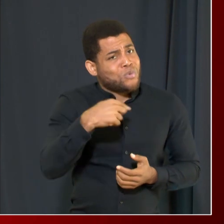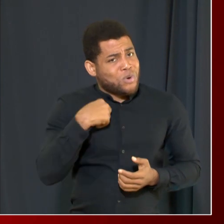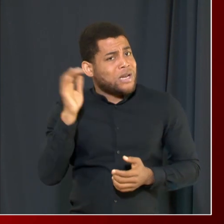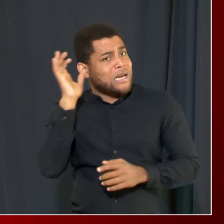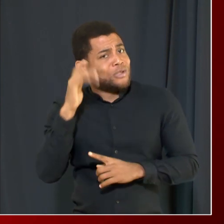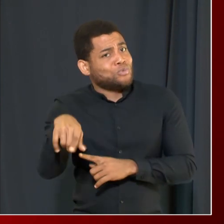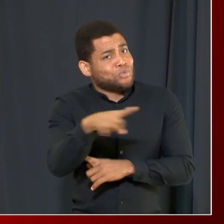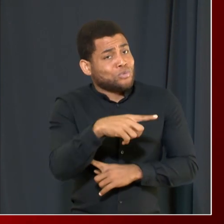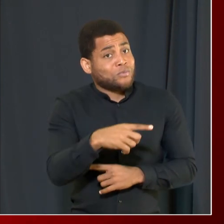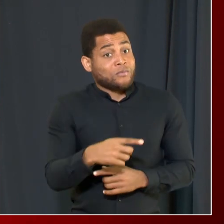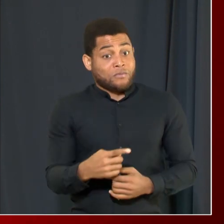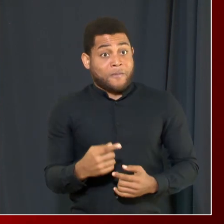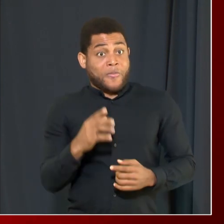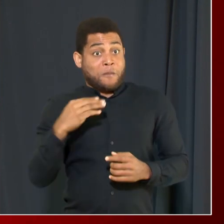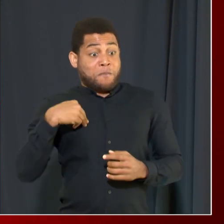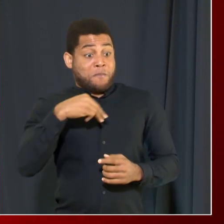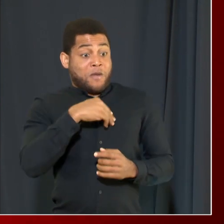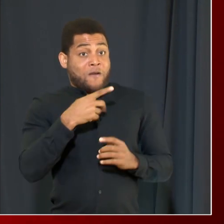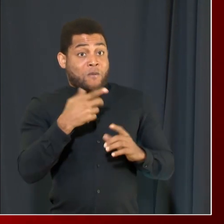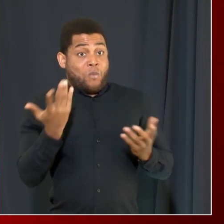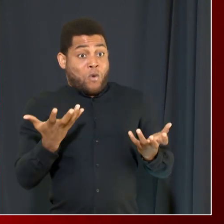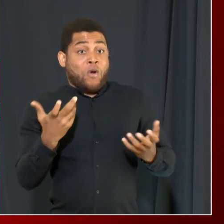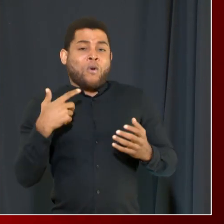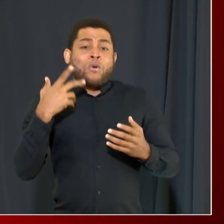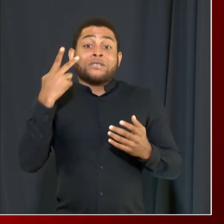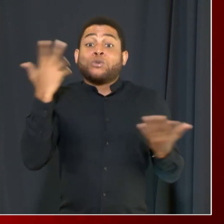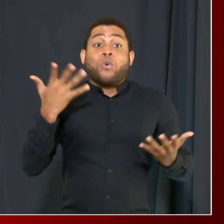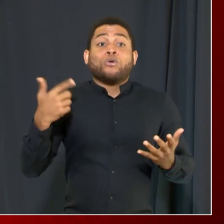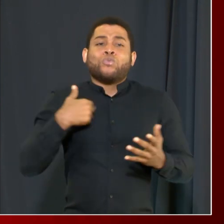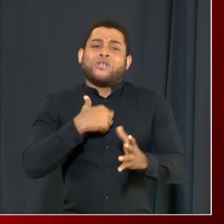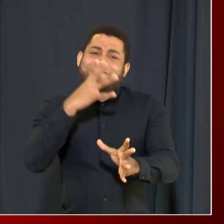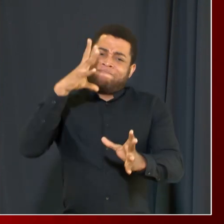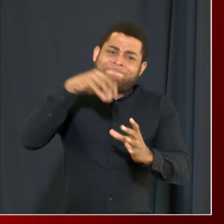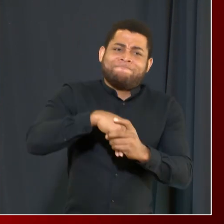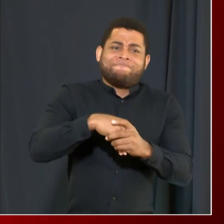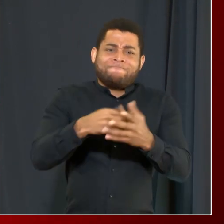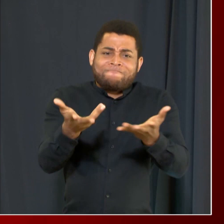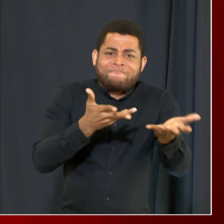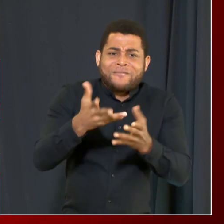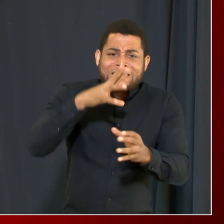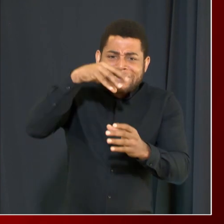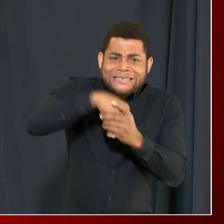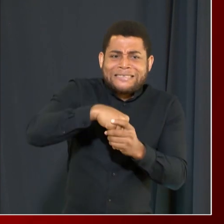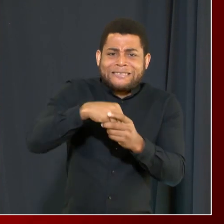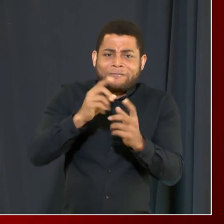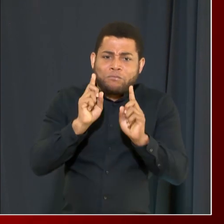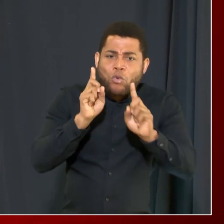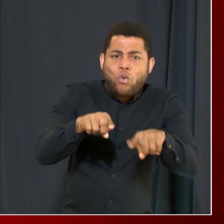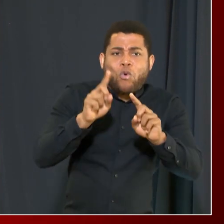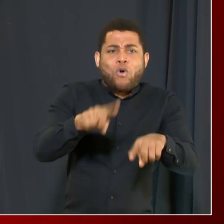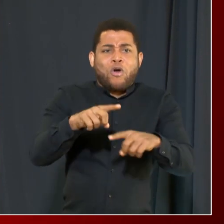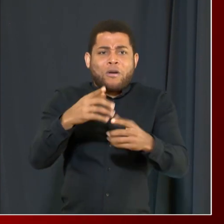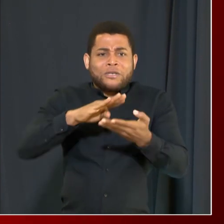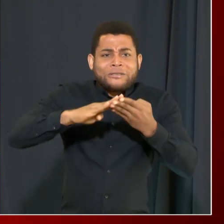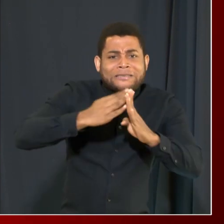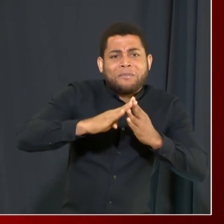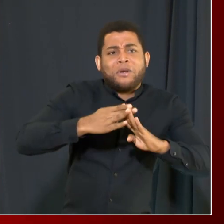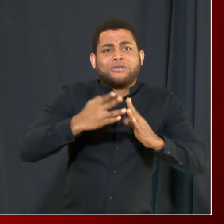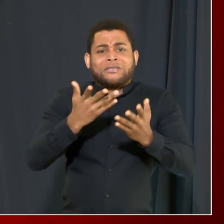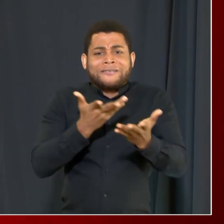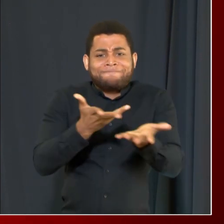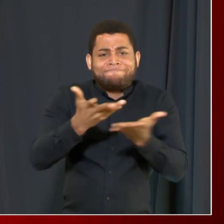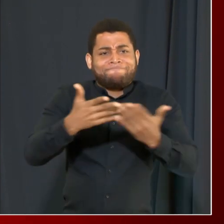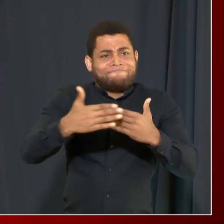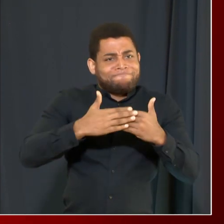community want to see officers in their communities. They want to know their officers and work together with the neighborhood to solve problems. And we're